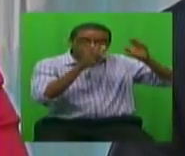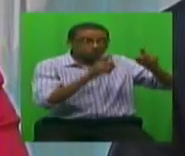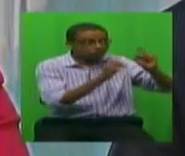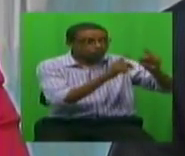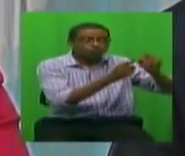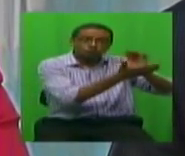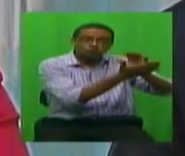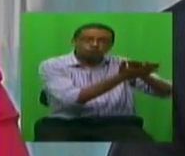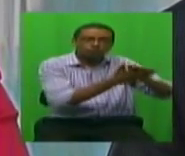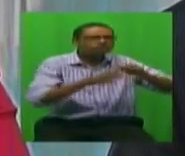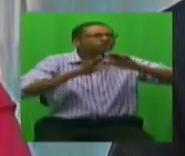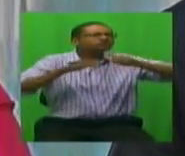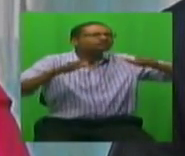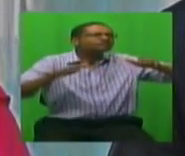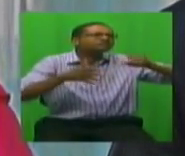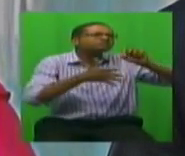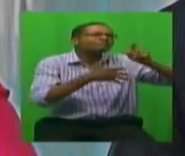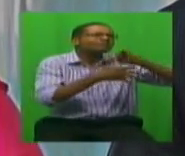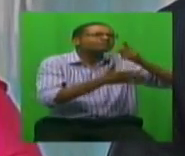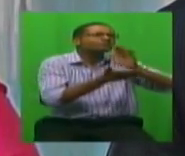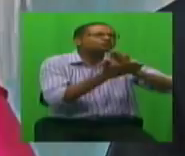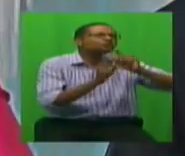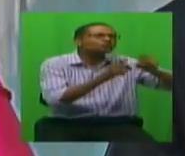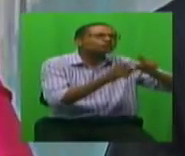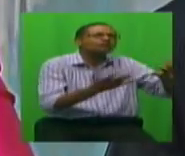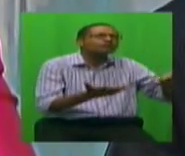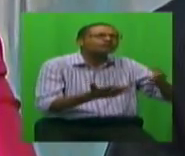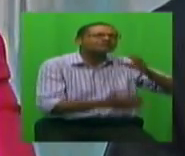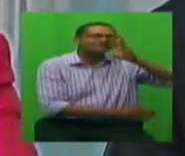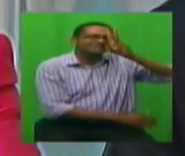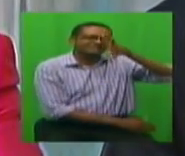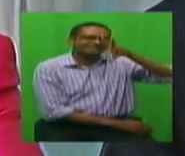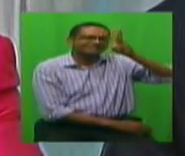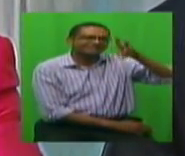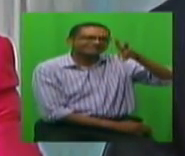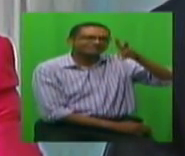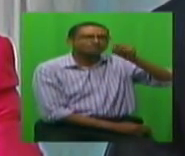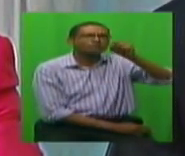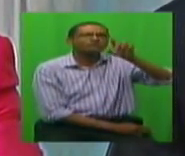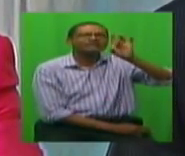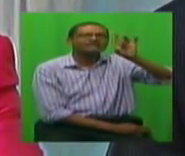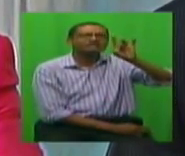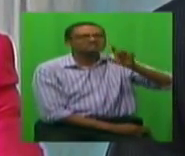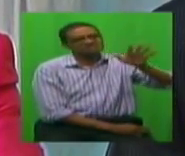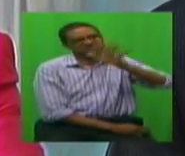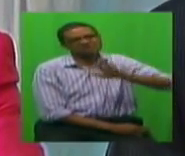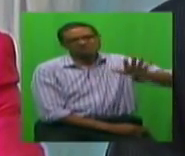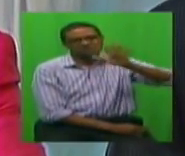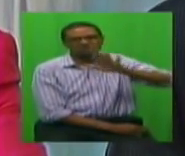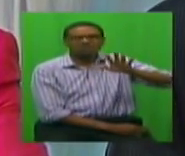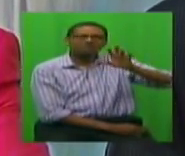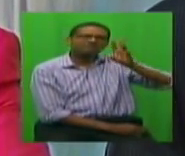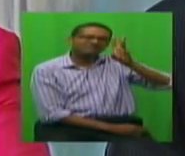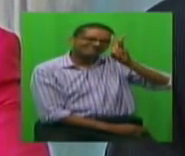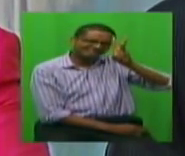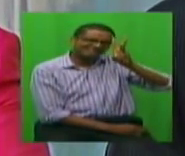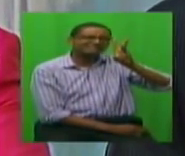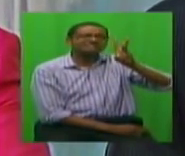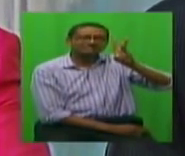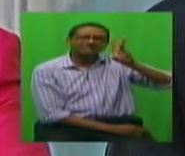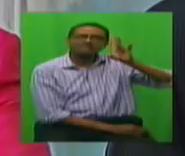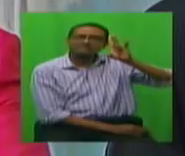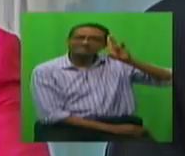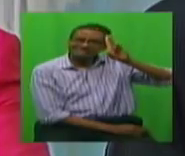students in the primary sector, it is 66.86, approximately 67% of our students attending